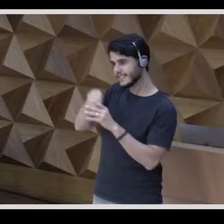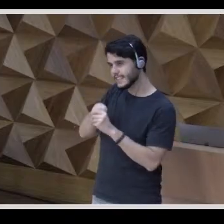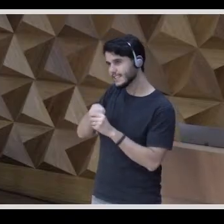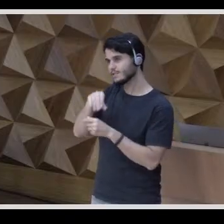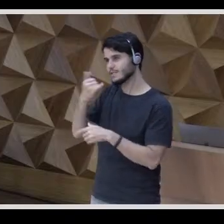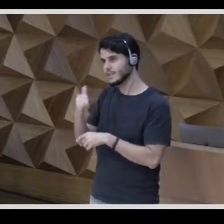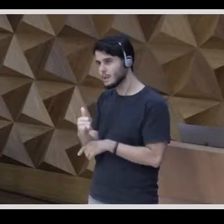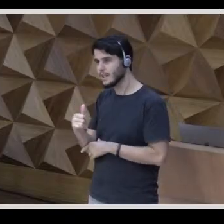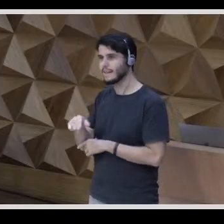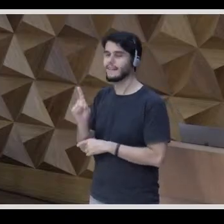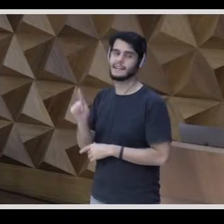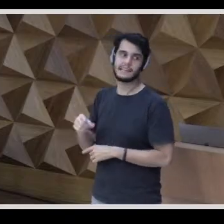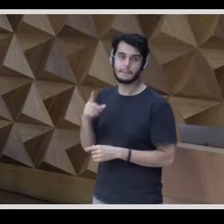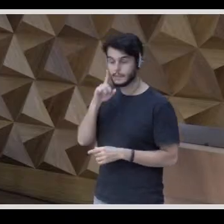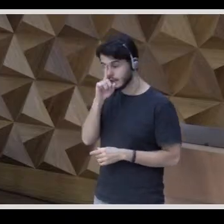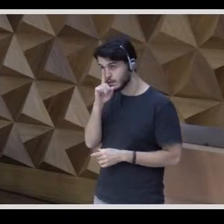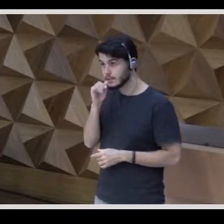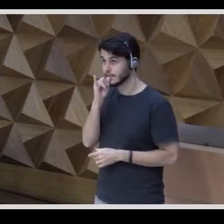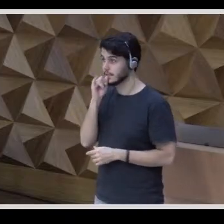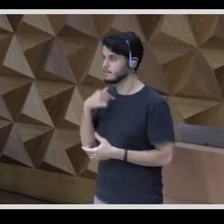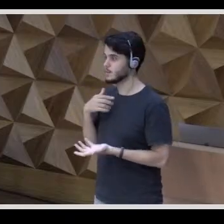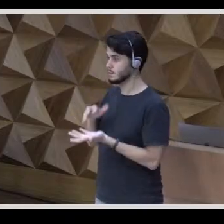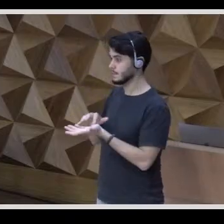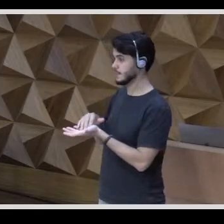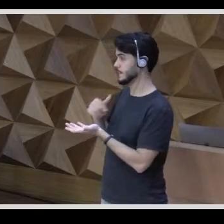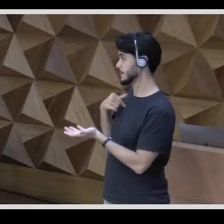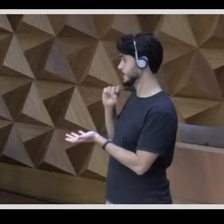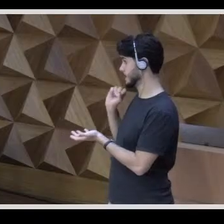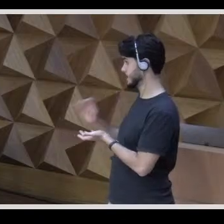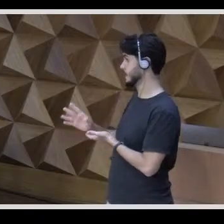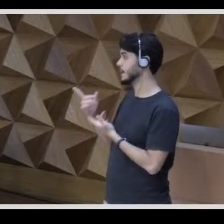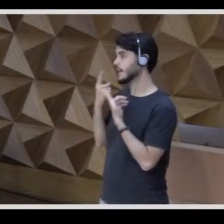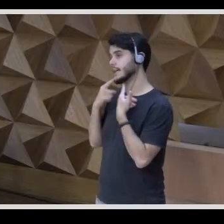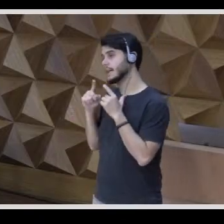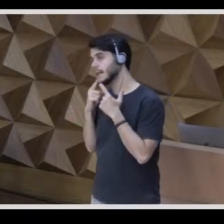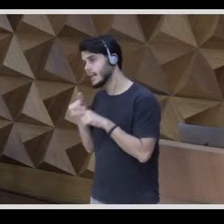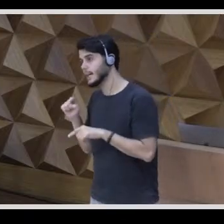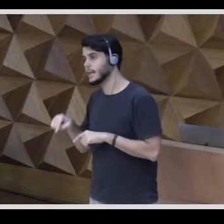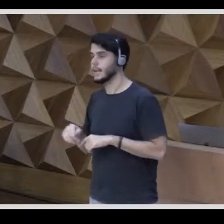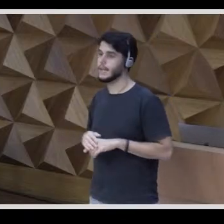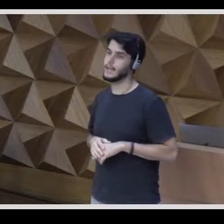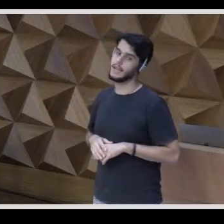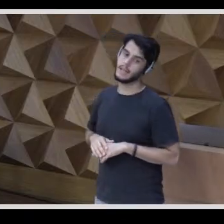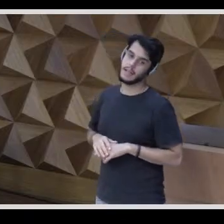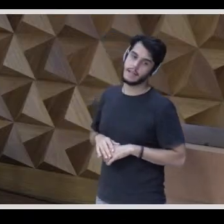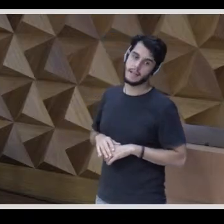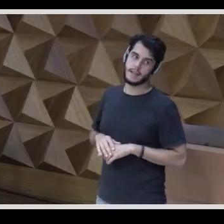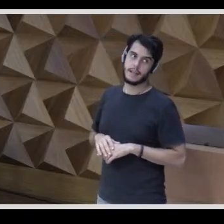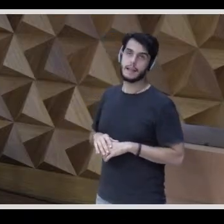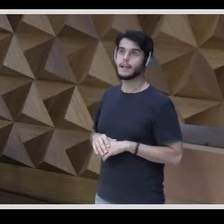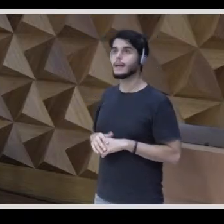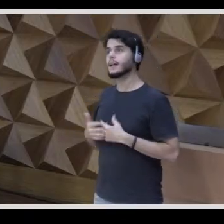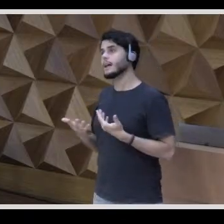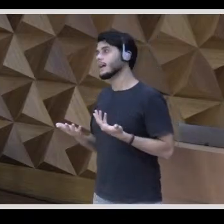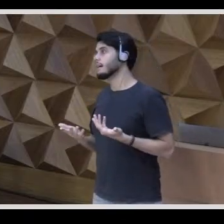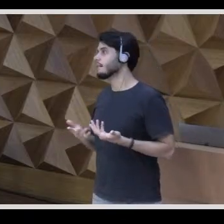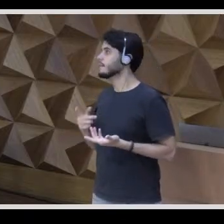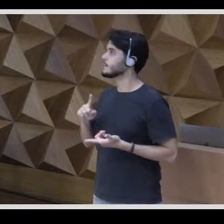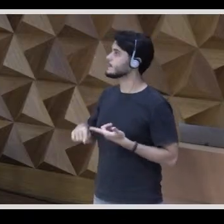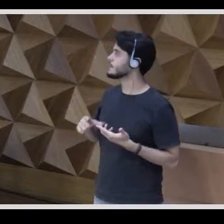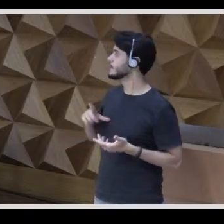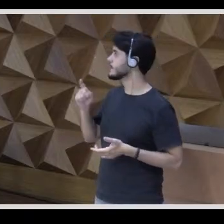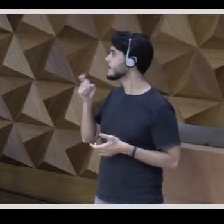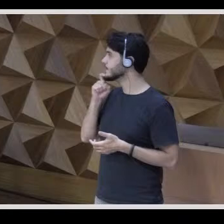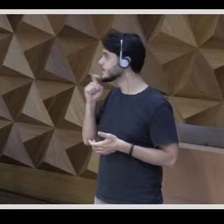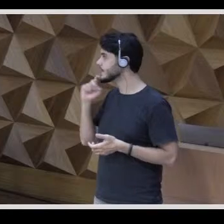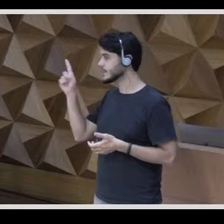was just kind of being a bit smug about the weather and finding out how cold it was in New Zealand. And And my WhatsApp came up and said, would you like me to summarize